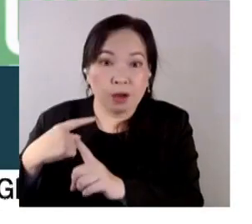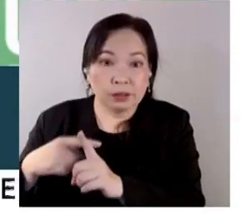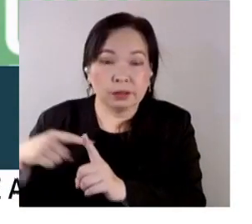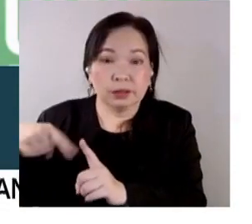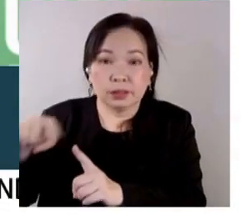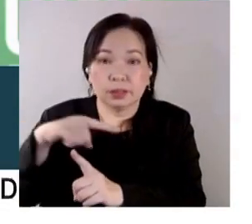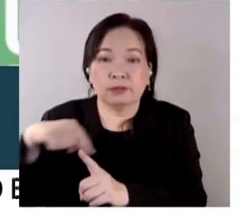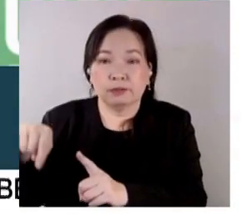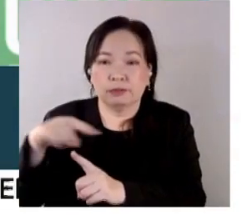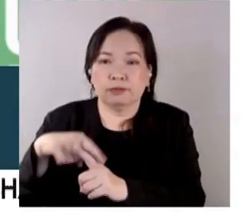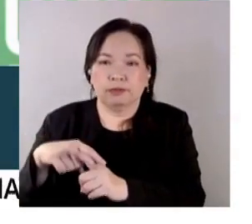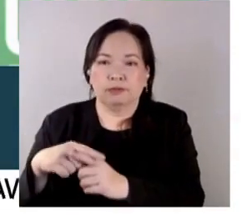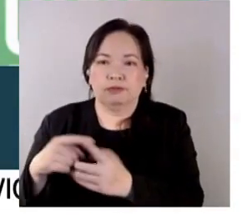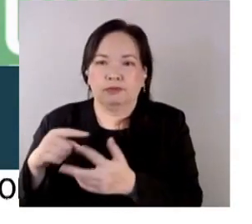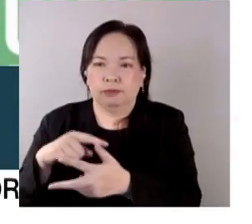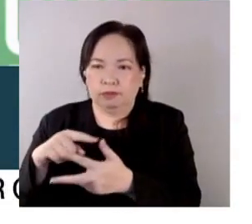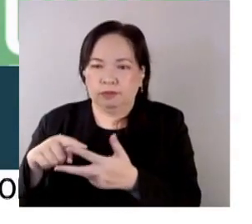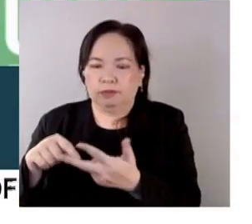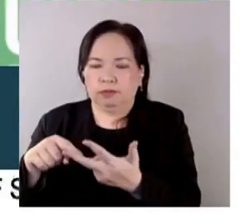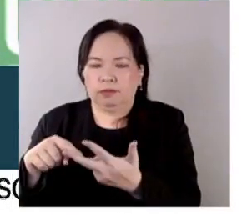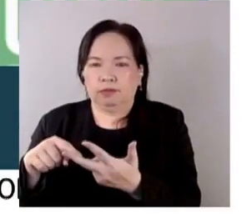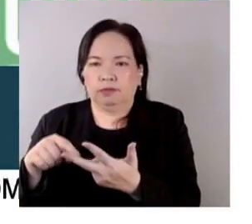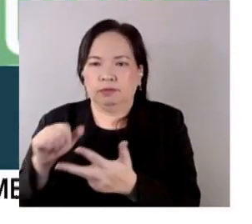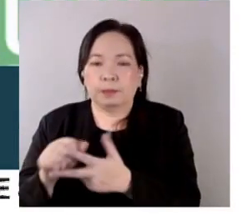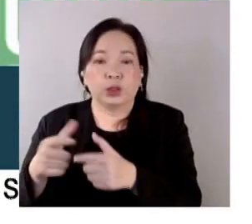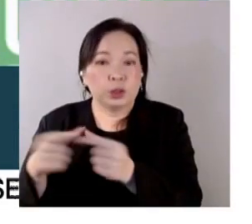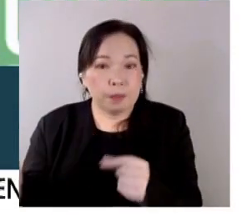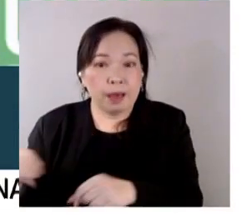to factor in South Korea and, of course, Australia.